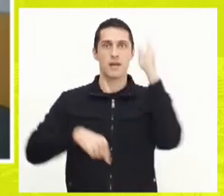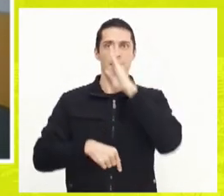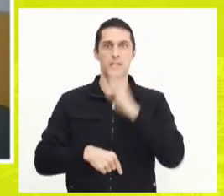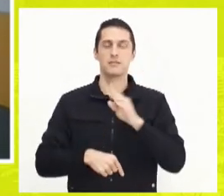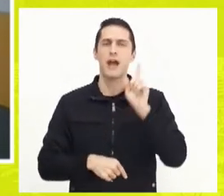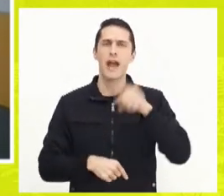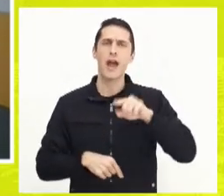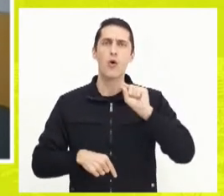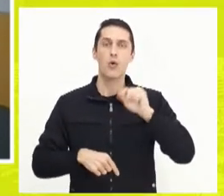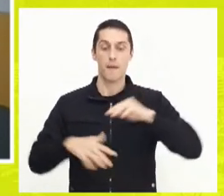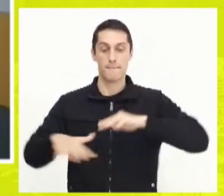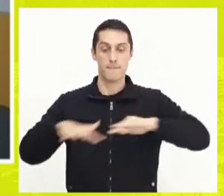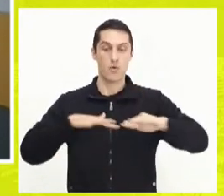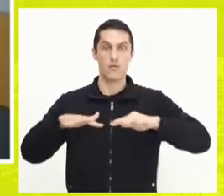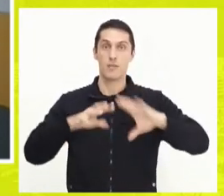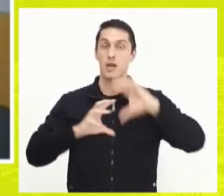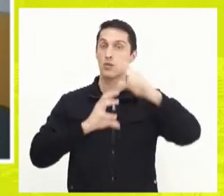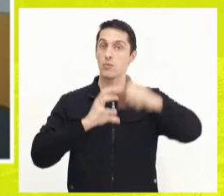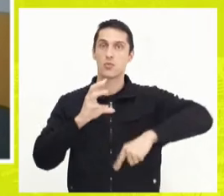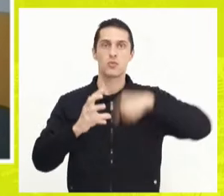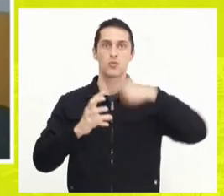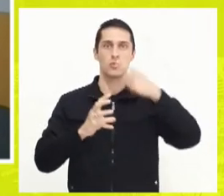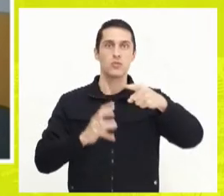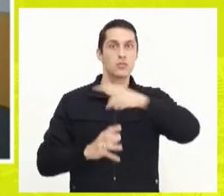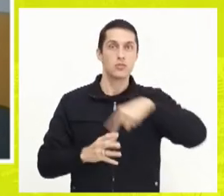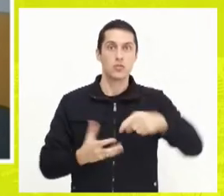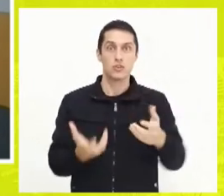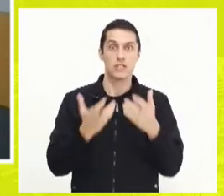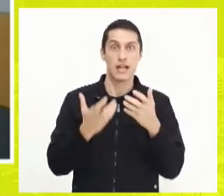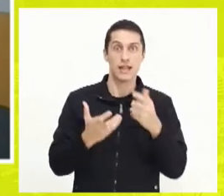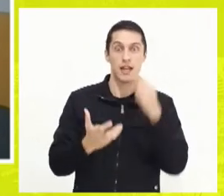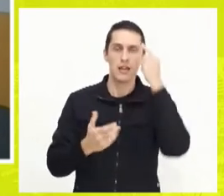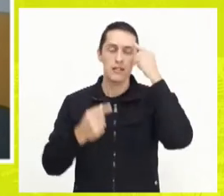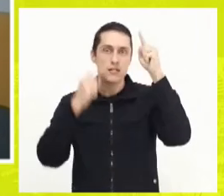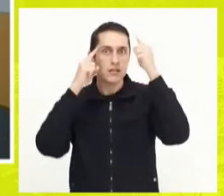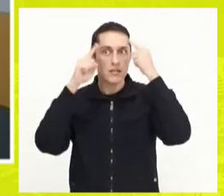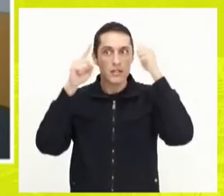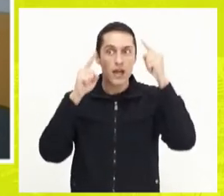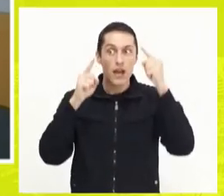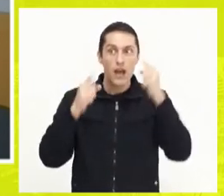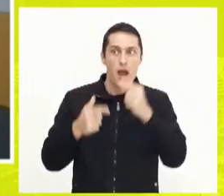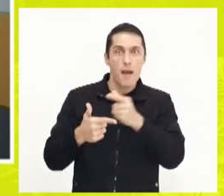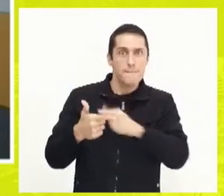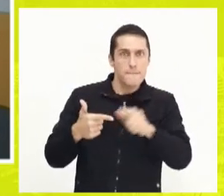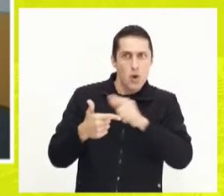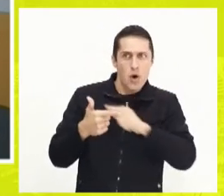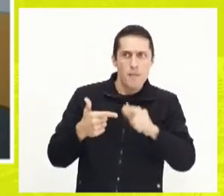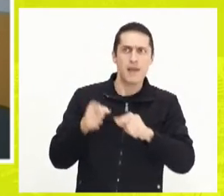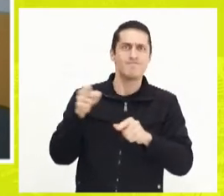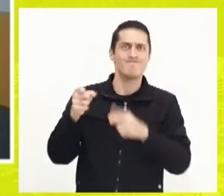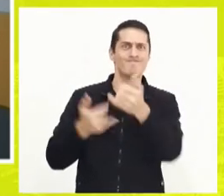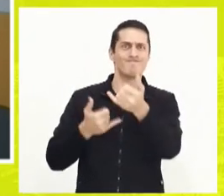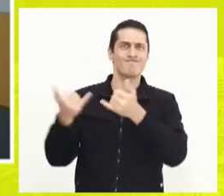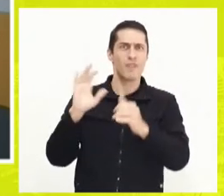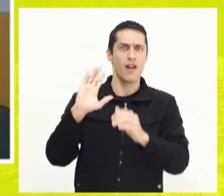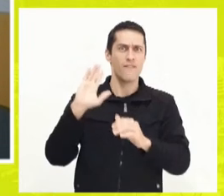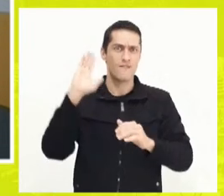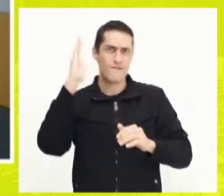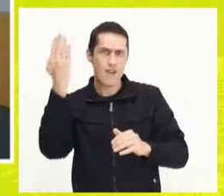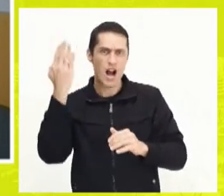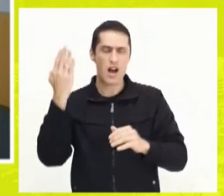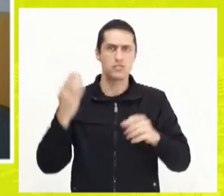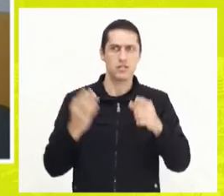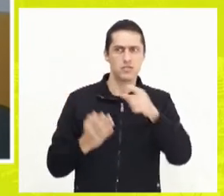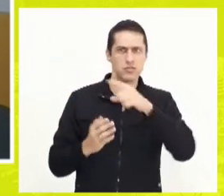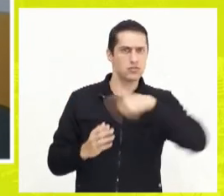inficon is a global movement for us to bring solutions to fight misinformation on